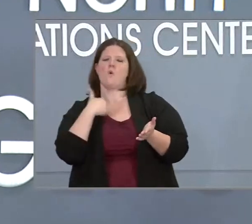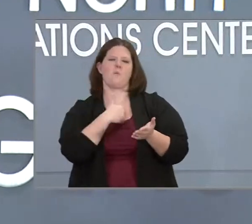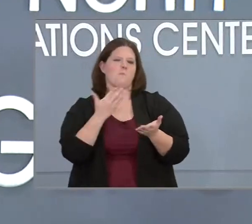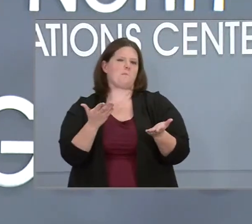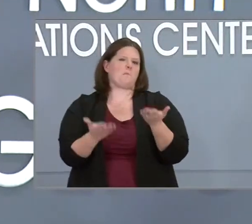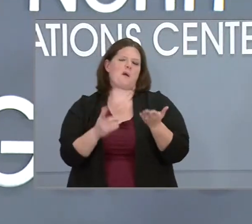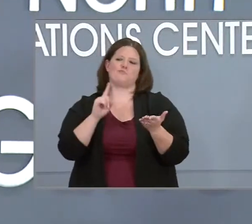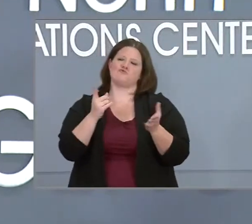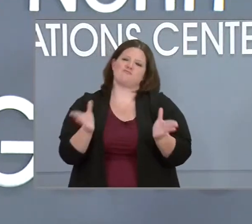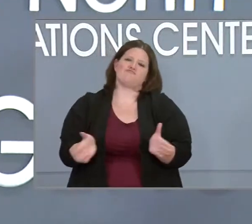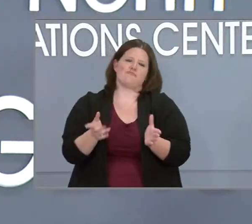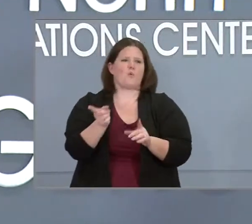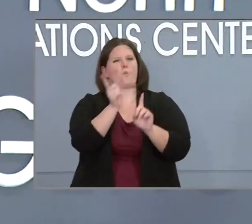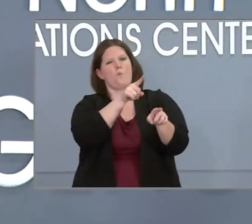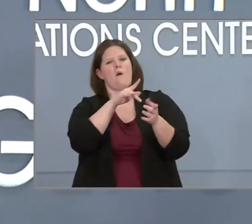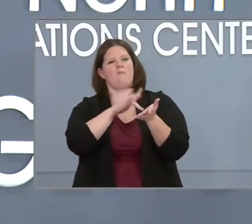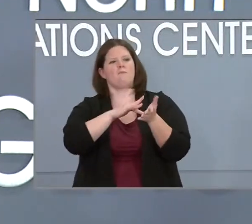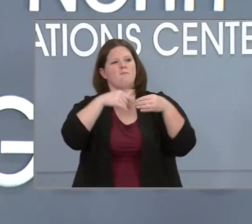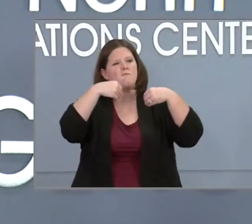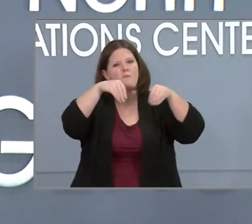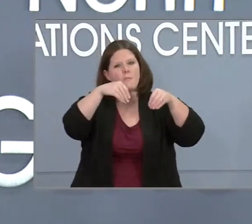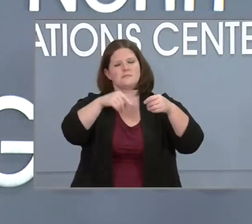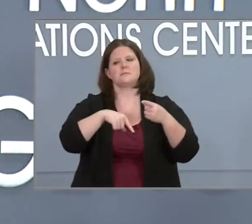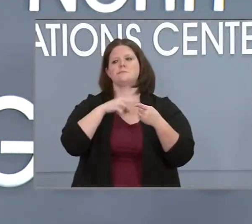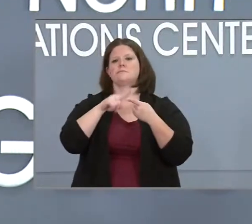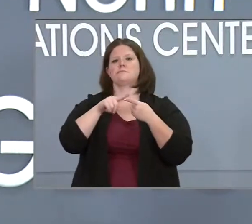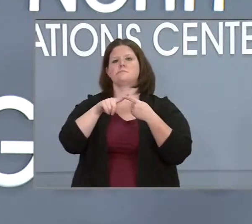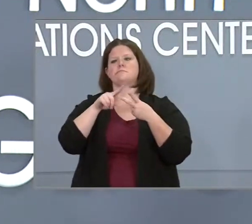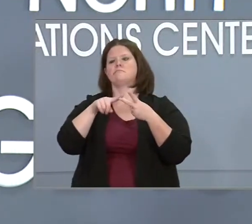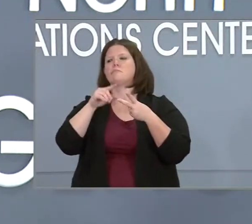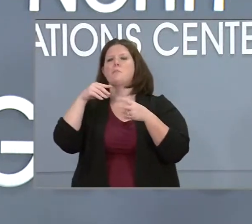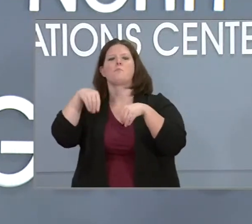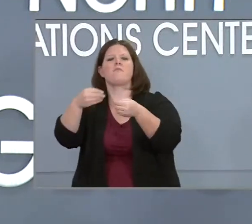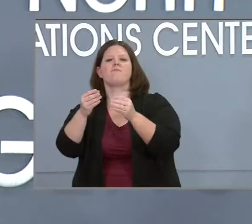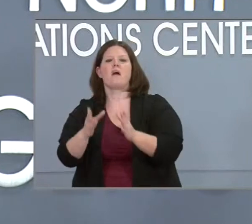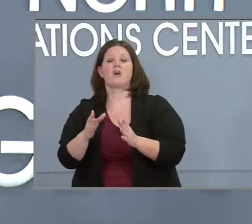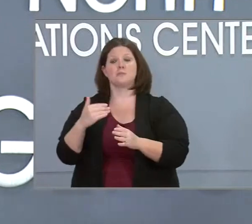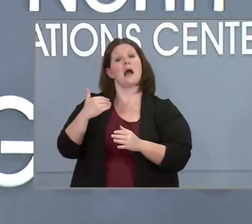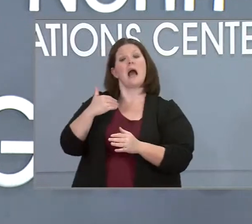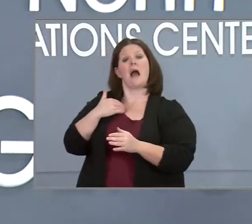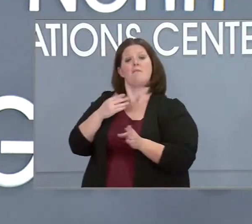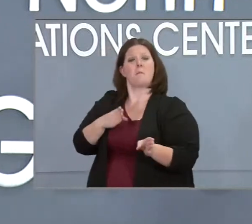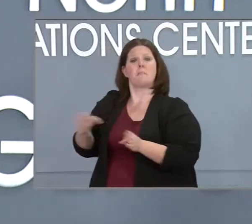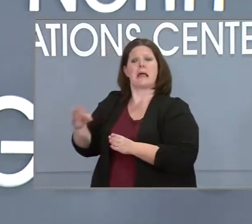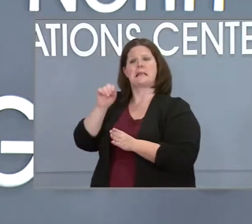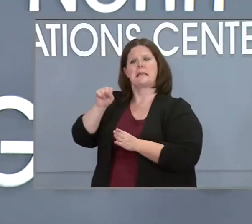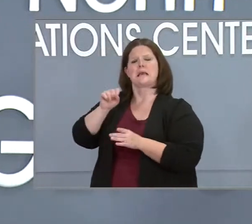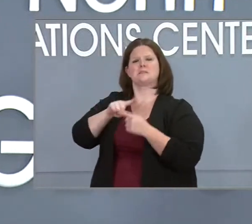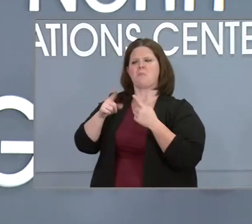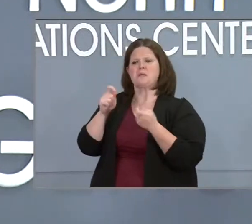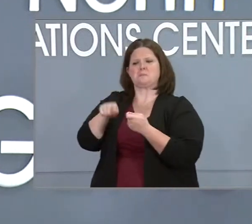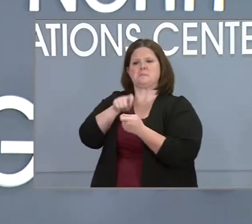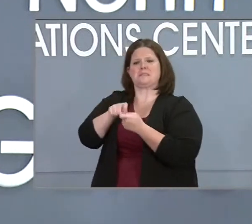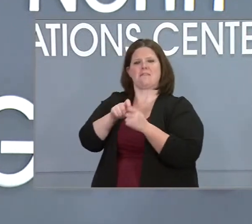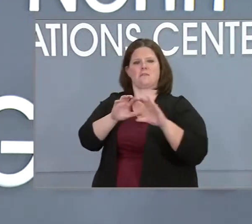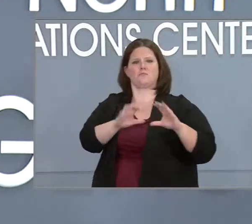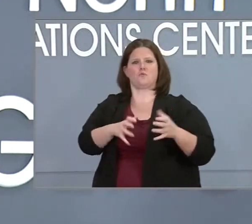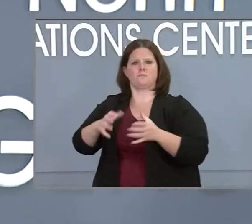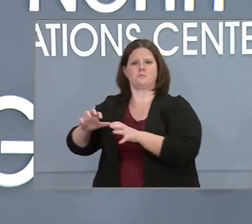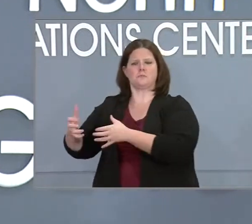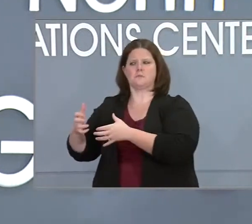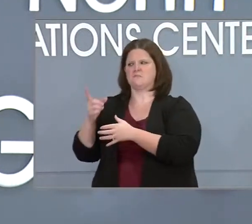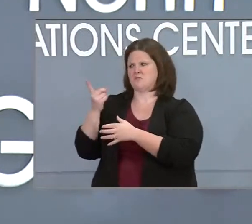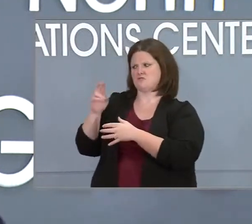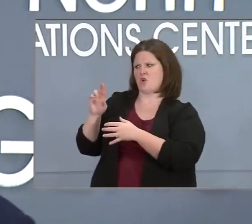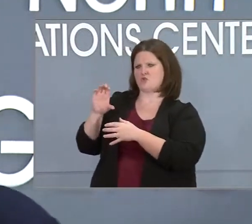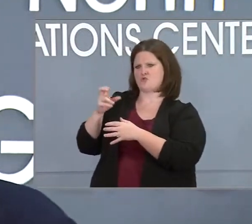and other providers across the state. And yes, there is a plan as for specific numbers. Dr. Cohen, and you might want to elaborate